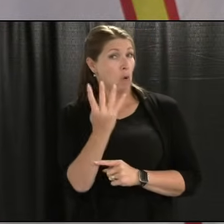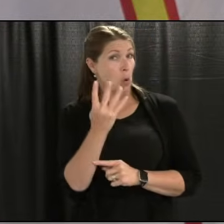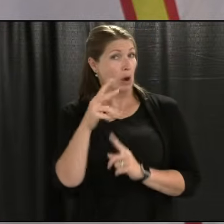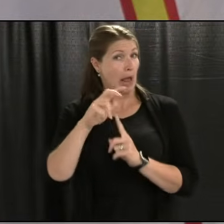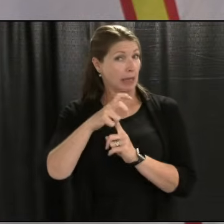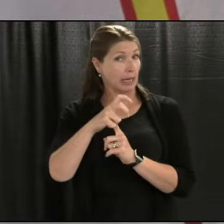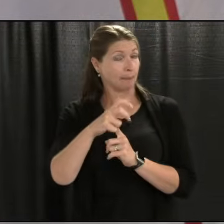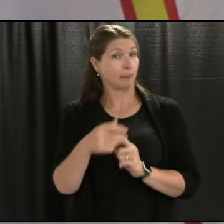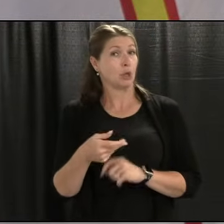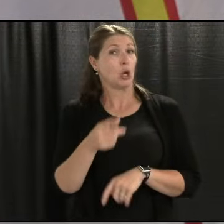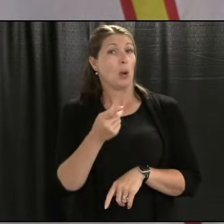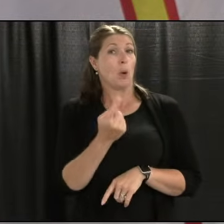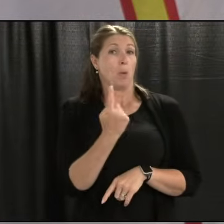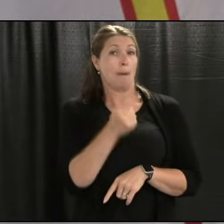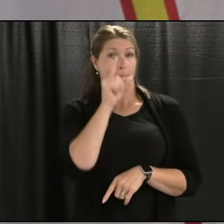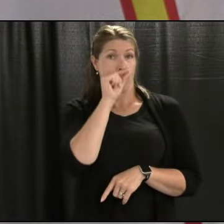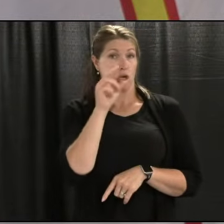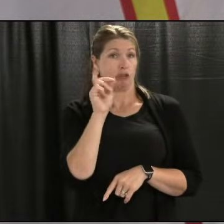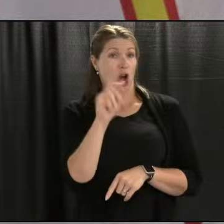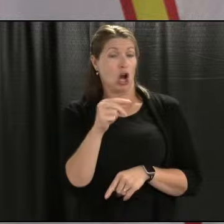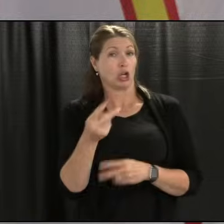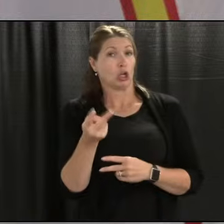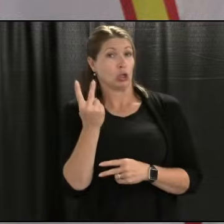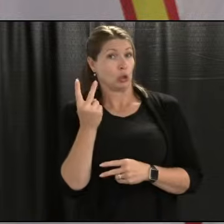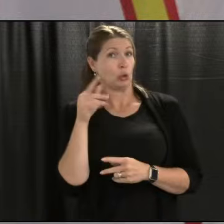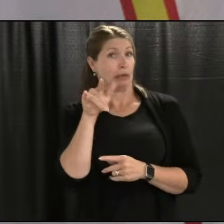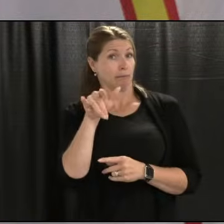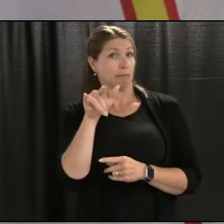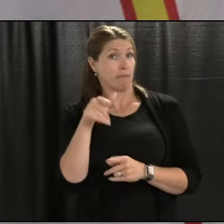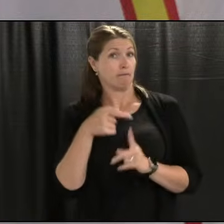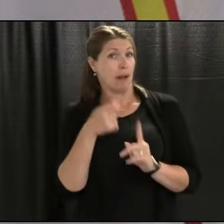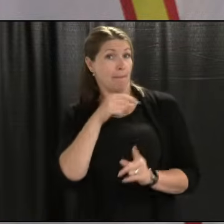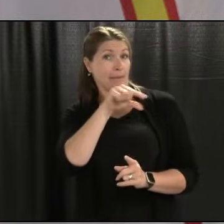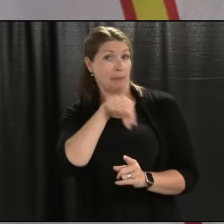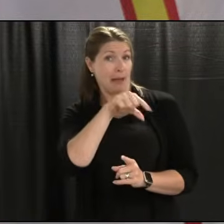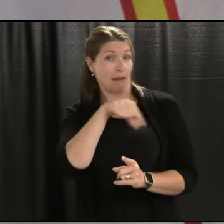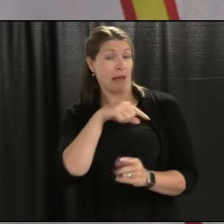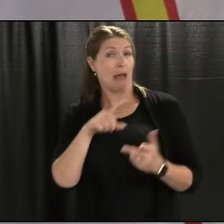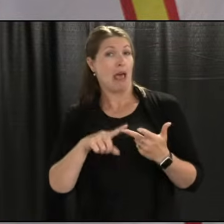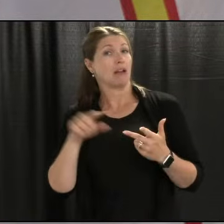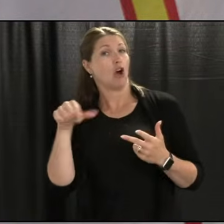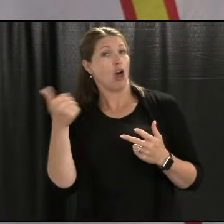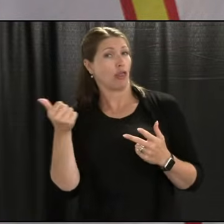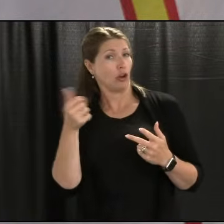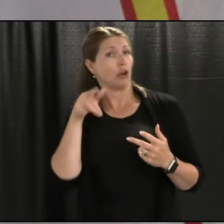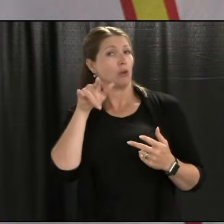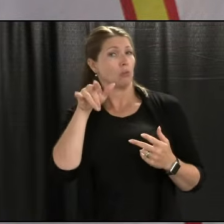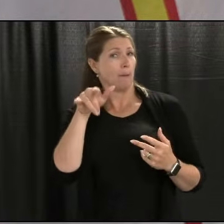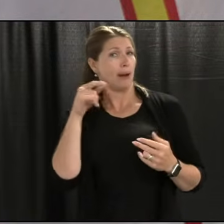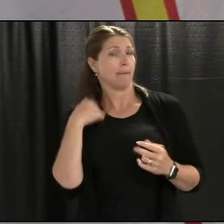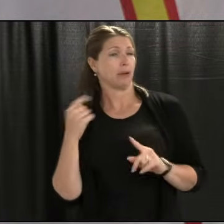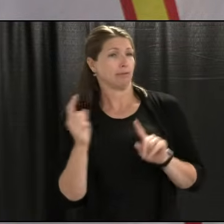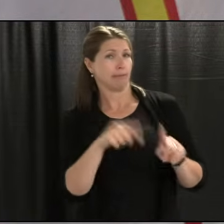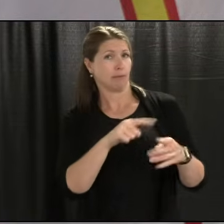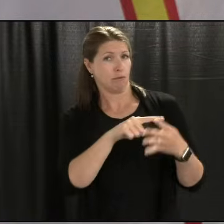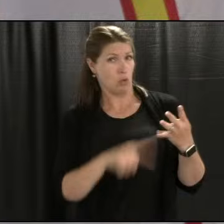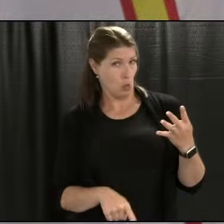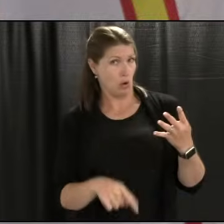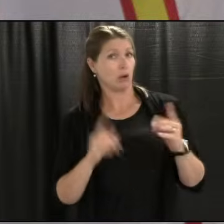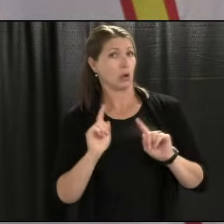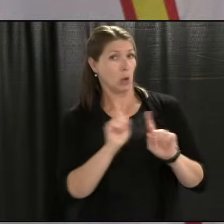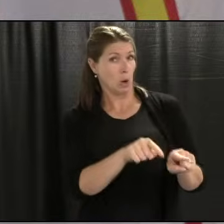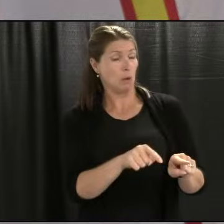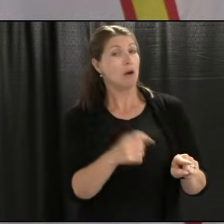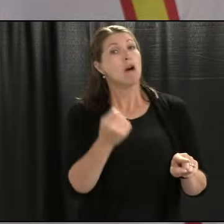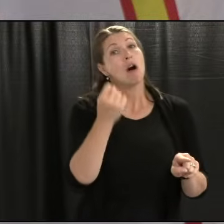a bird dog, the 2 aircraft from Quebec, and 3 802 aircraft. Good news there, though, is there's no confirmed structure